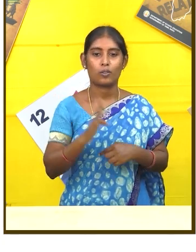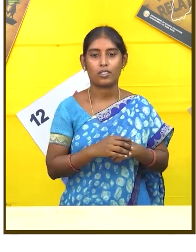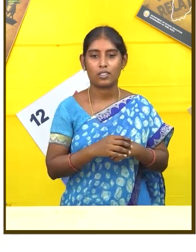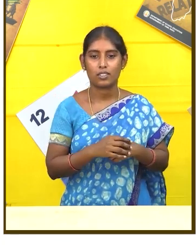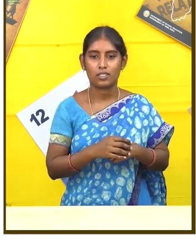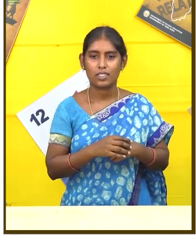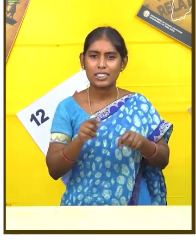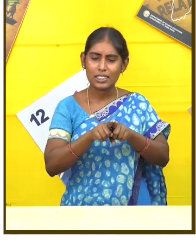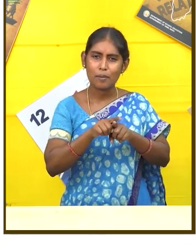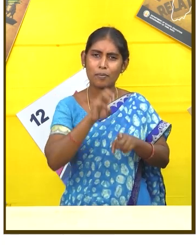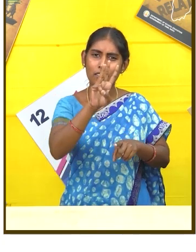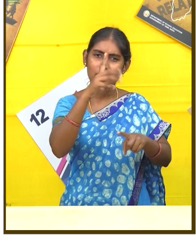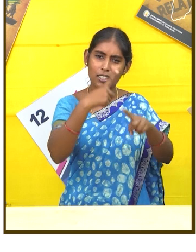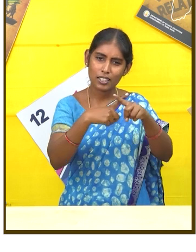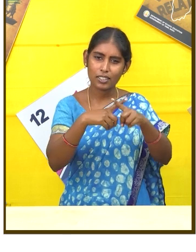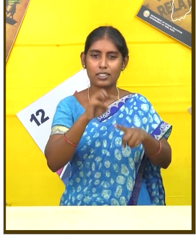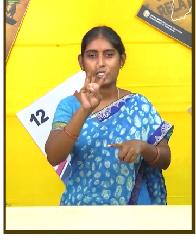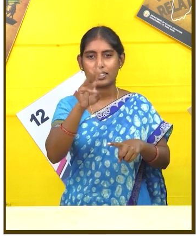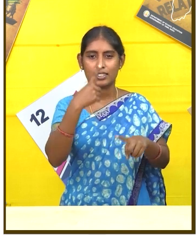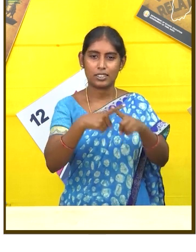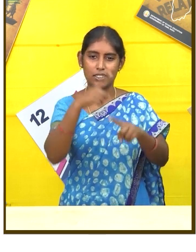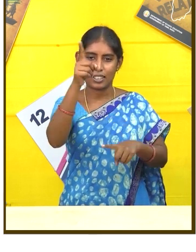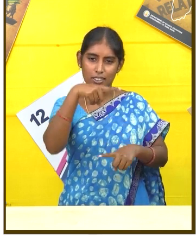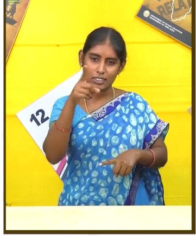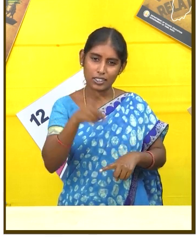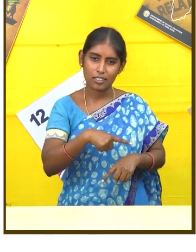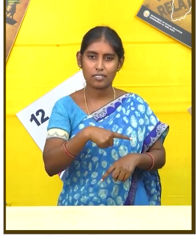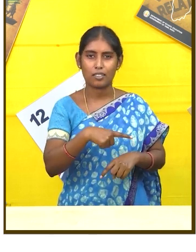14. Now 3x we may cancel.